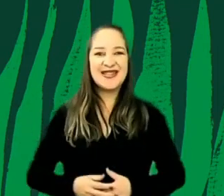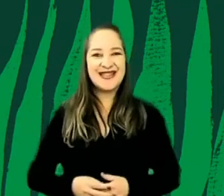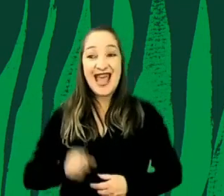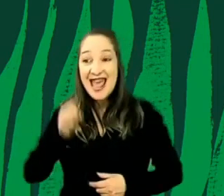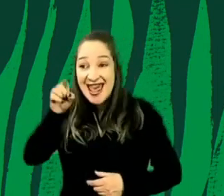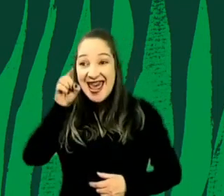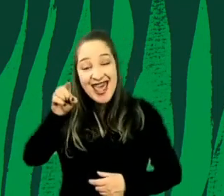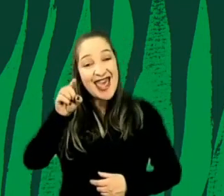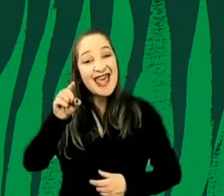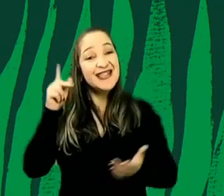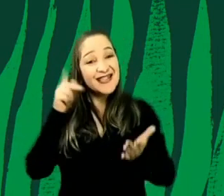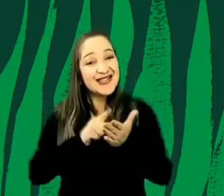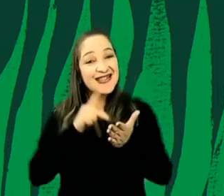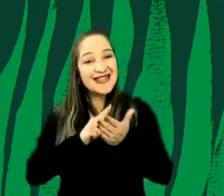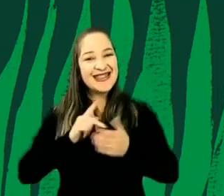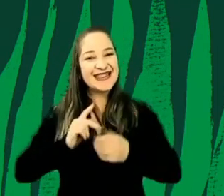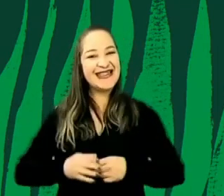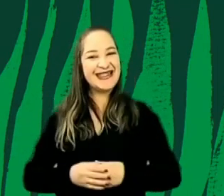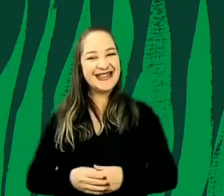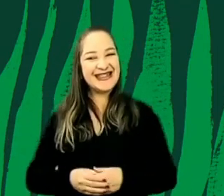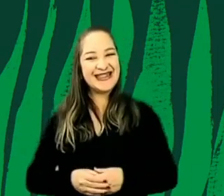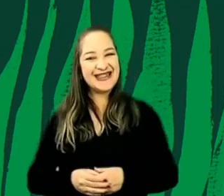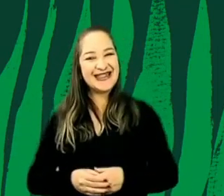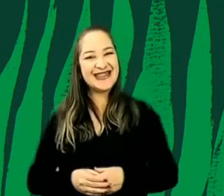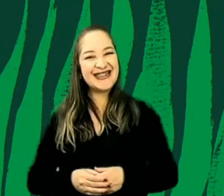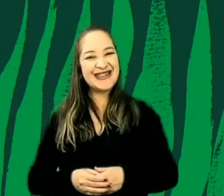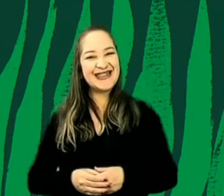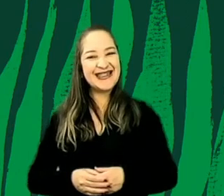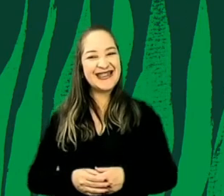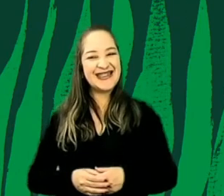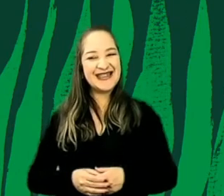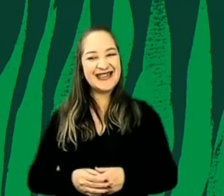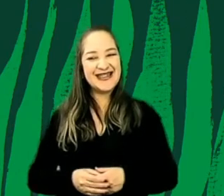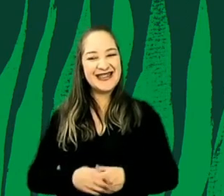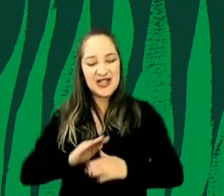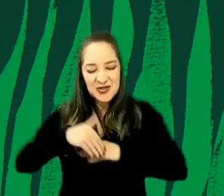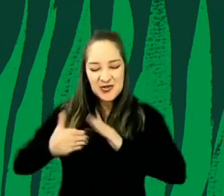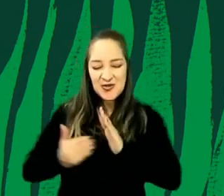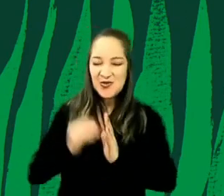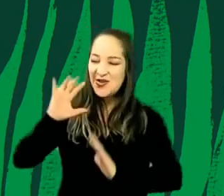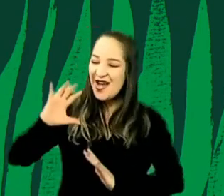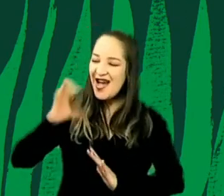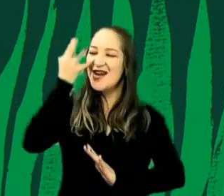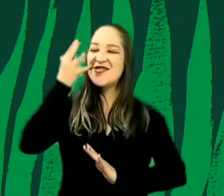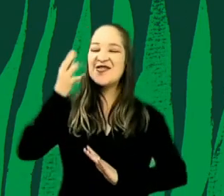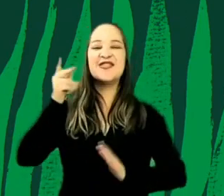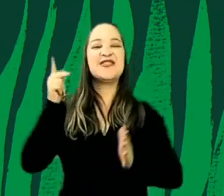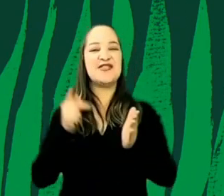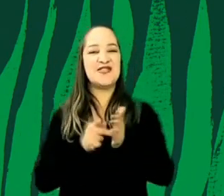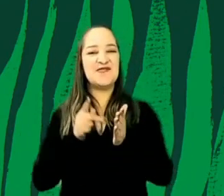generations, just as everything will happen,